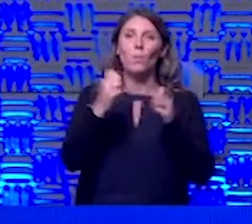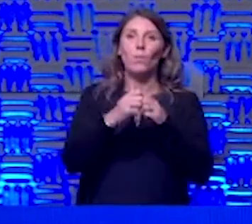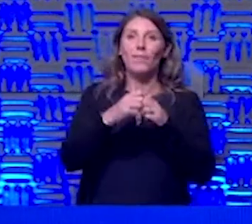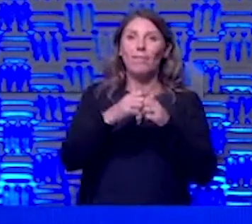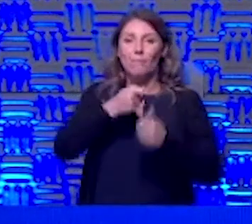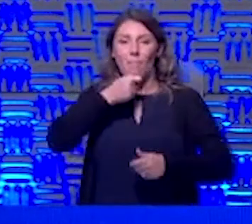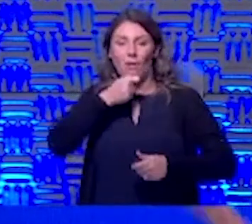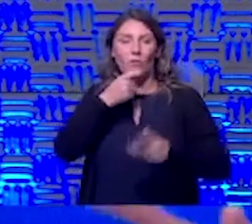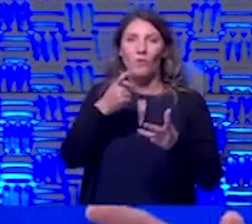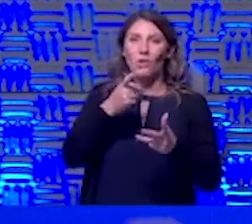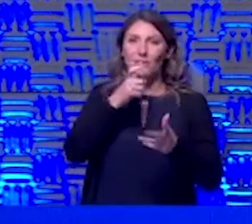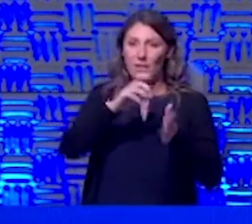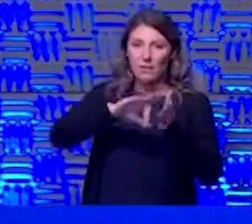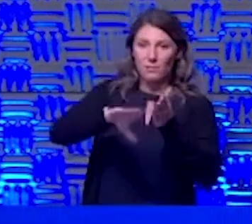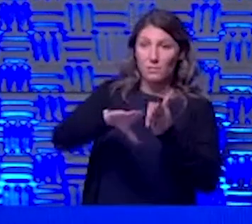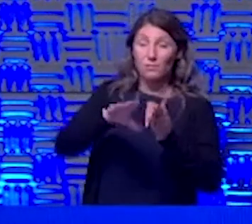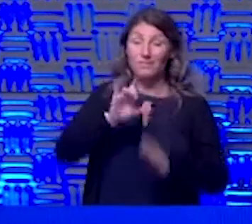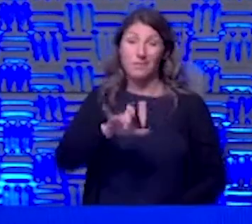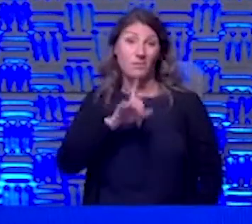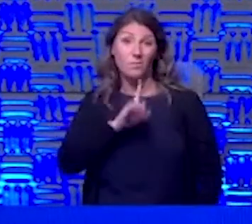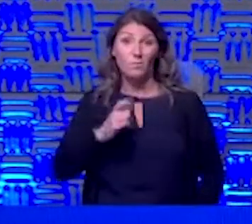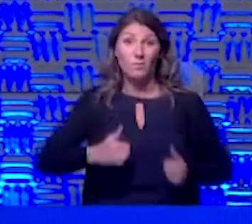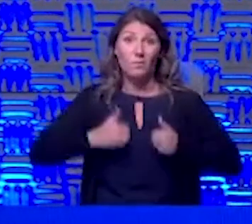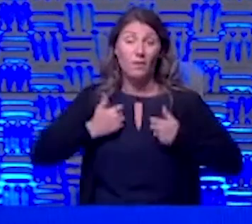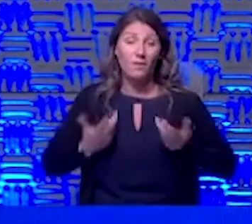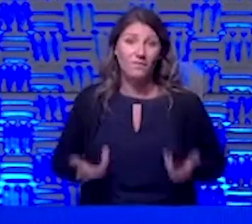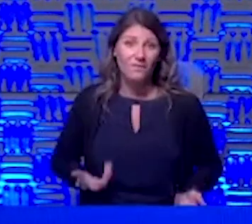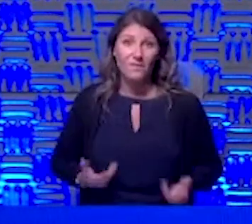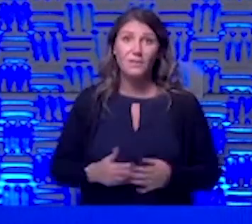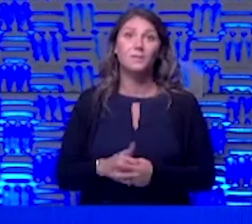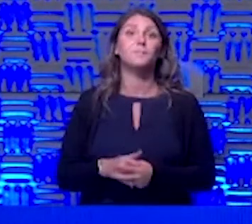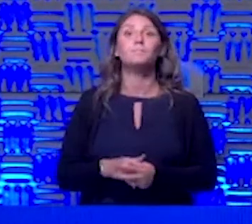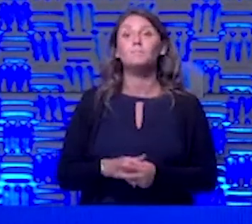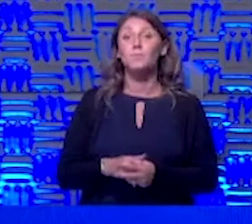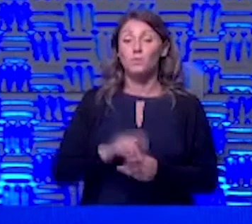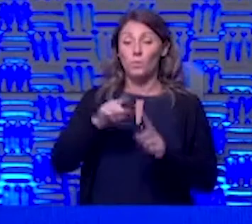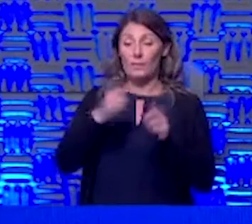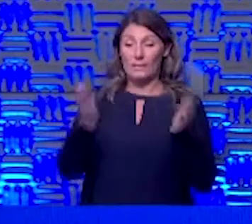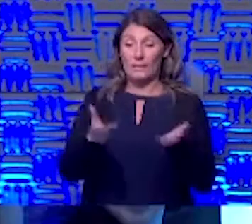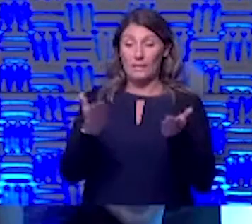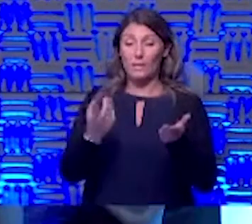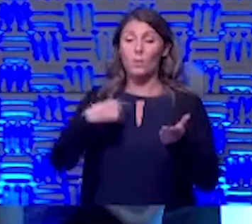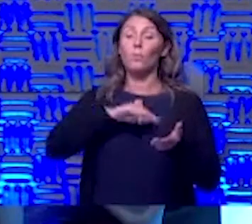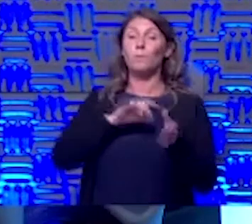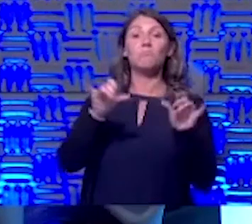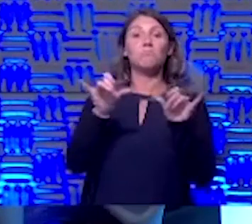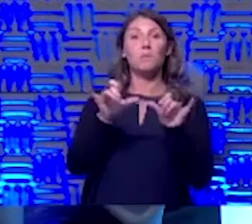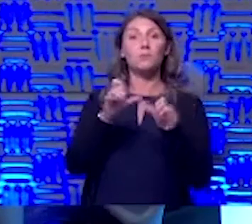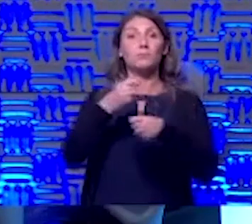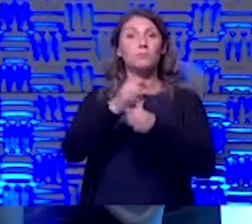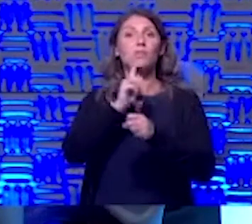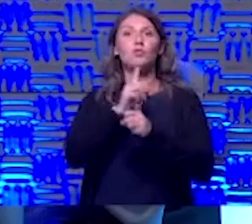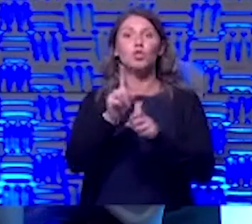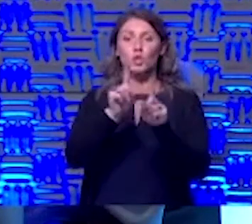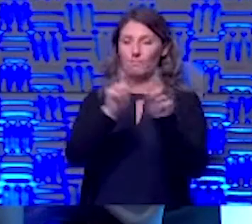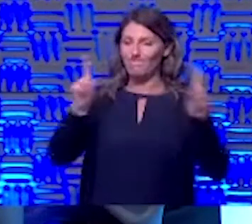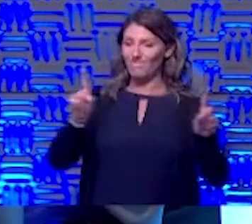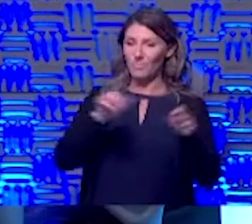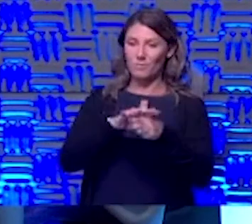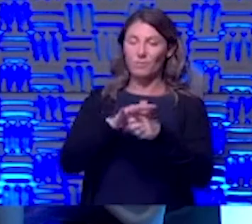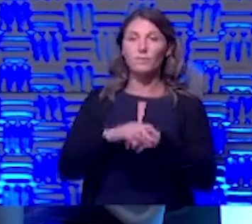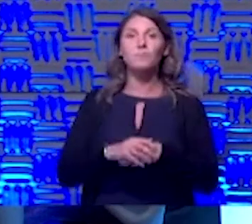so that's not an excuse, it's a reality. And so when we're here, we measure to make sure that we're far enough apart. Yep.